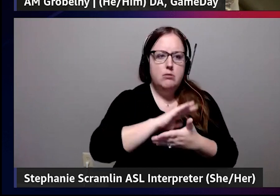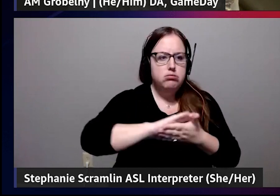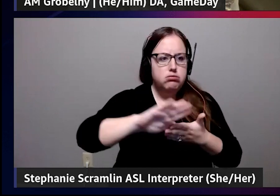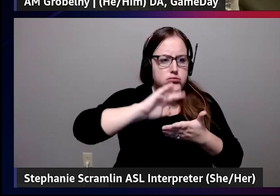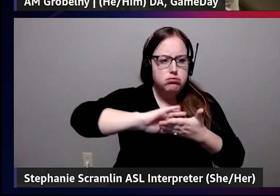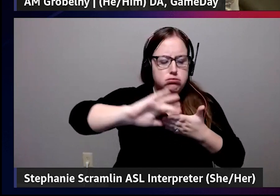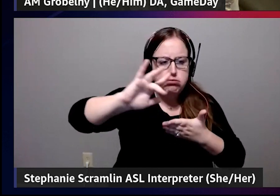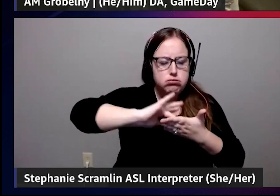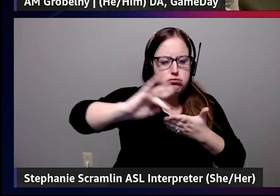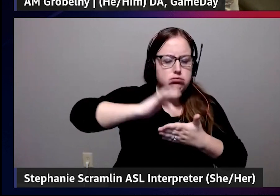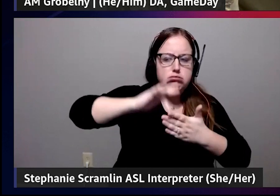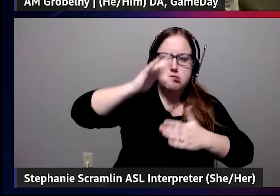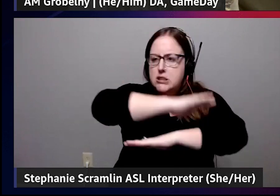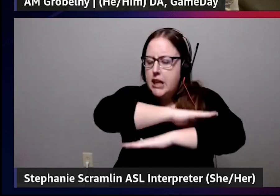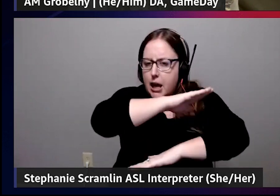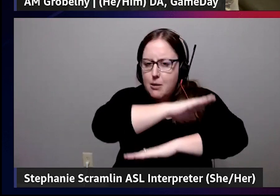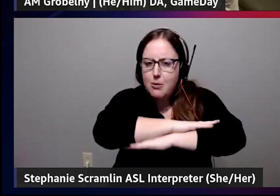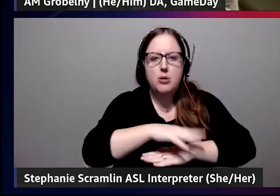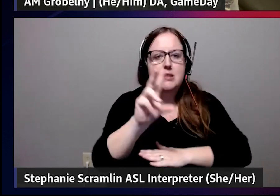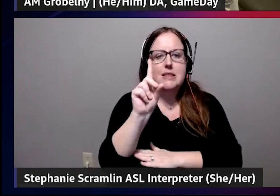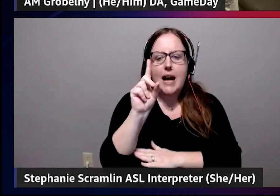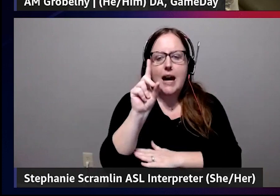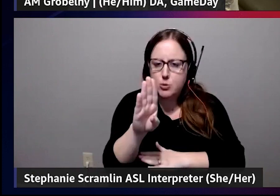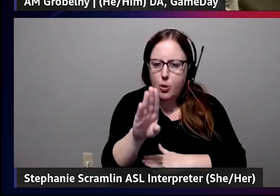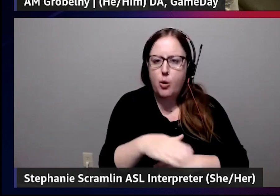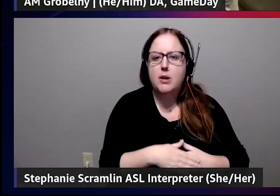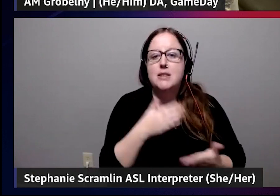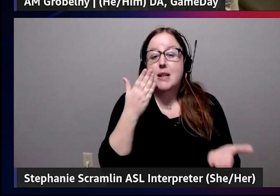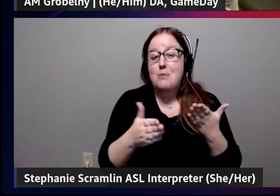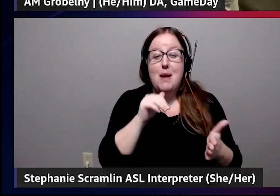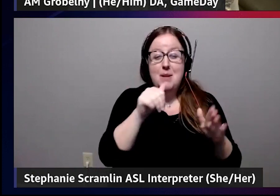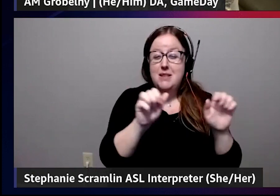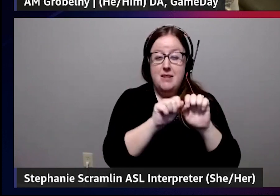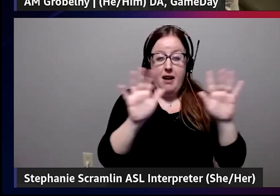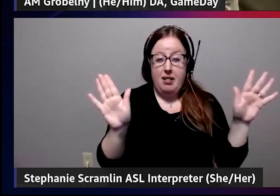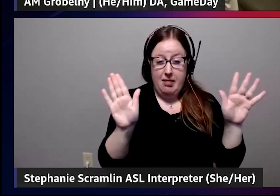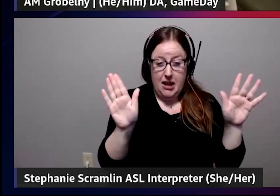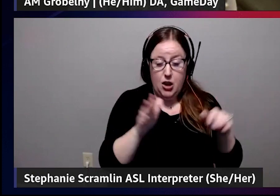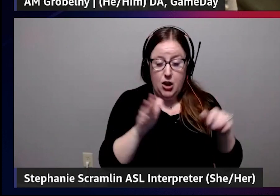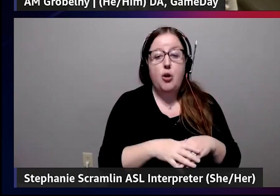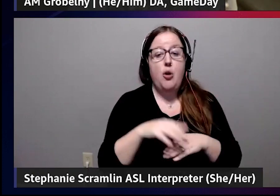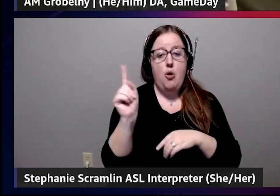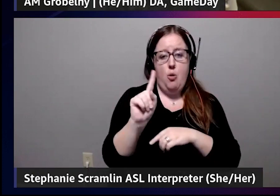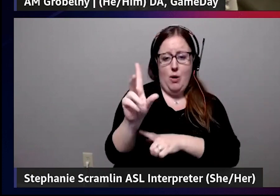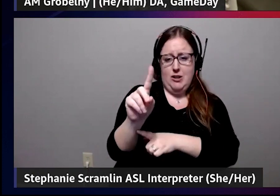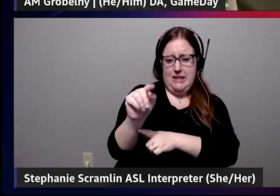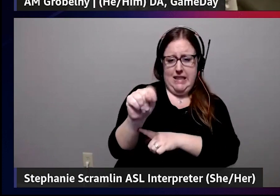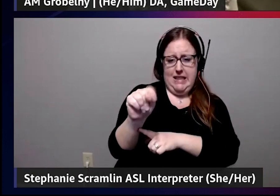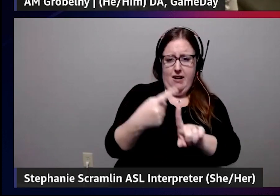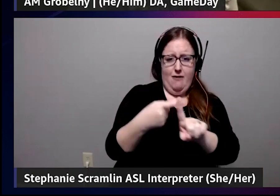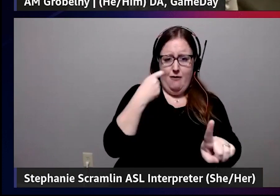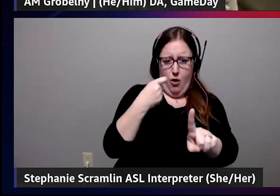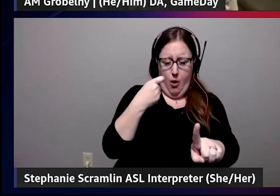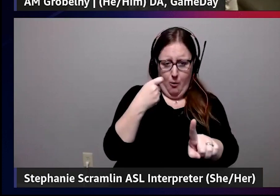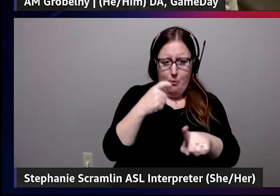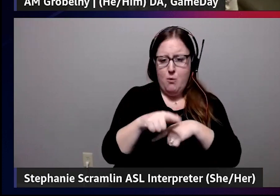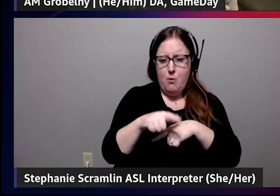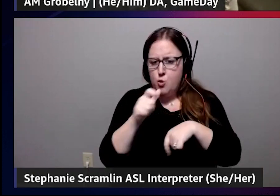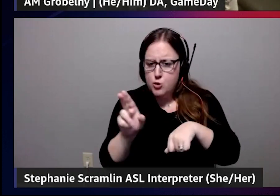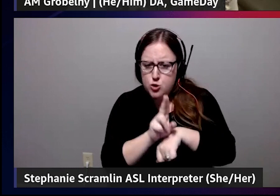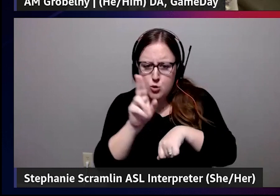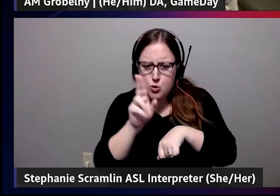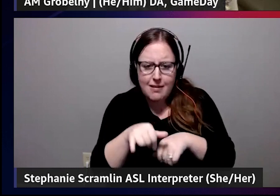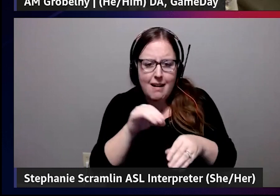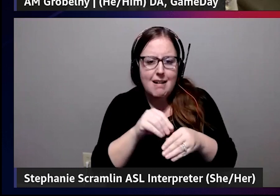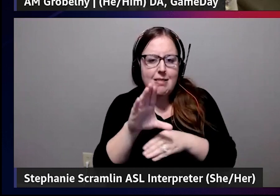of tables and dashboards, and it may not be clear where the data is coming from, who's using this inside the